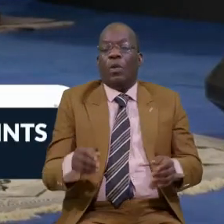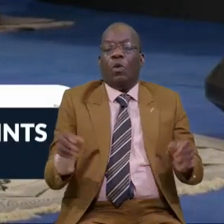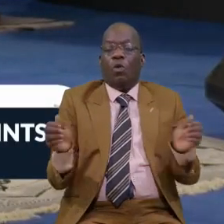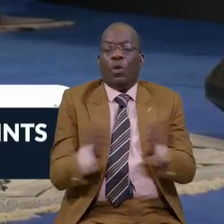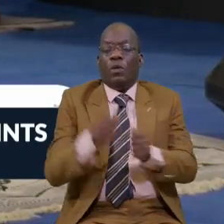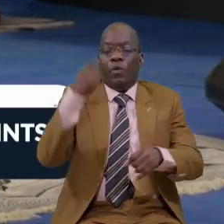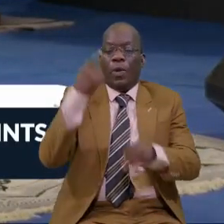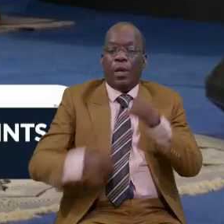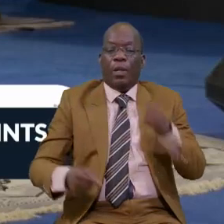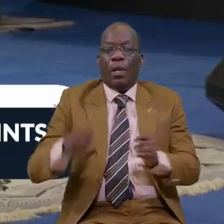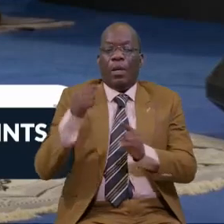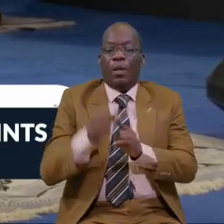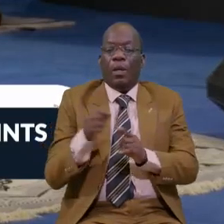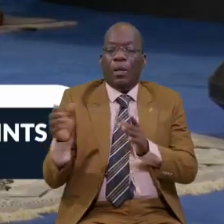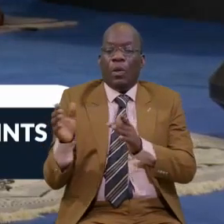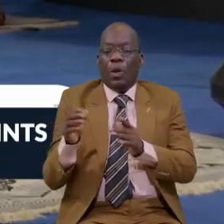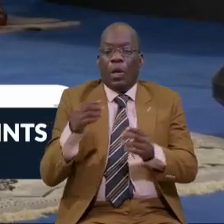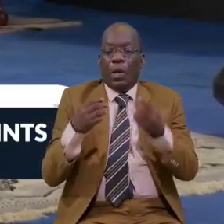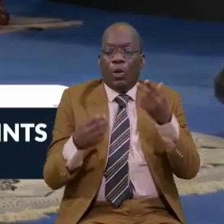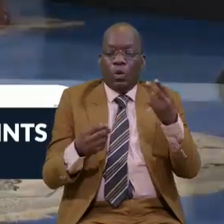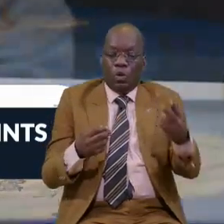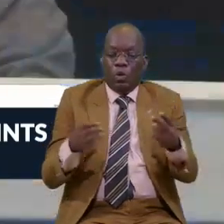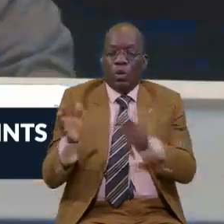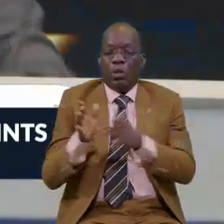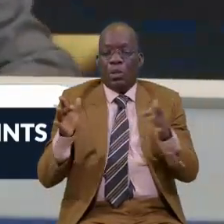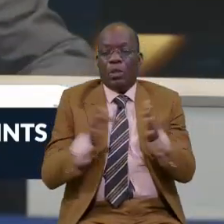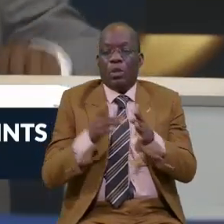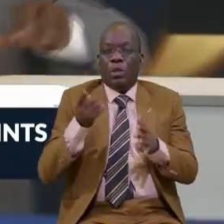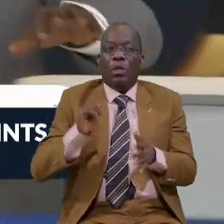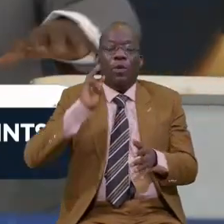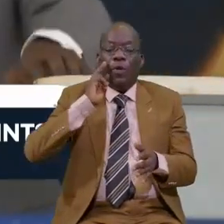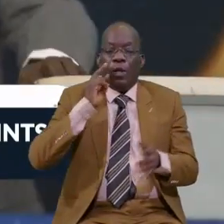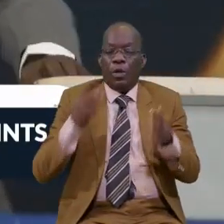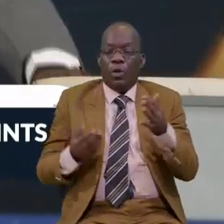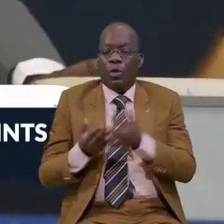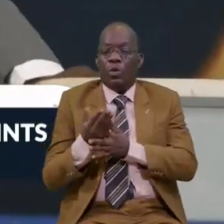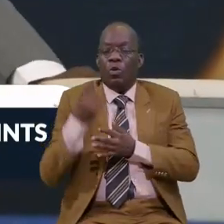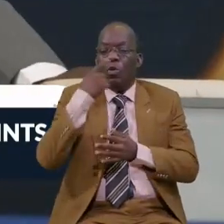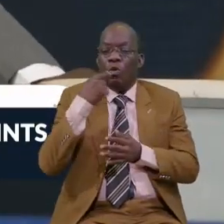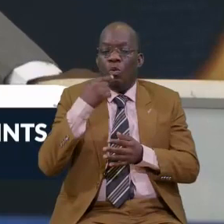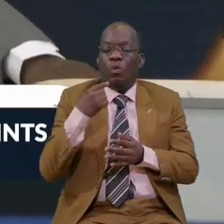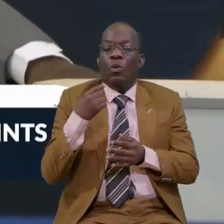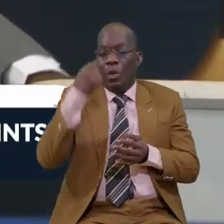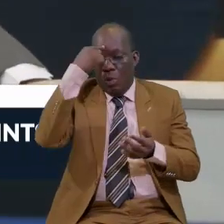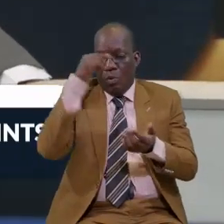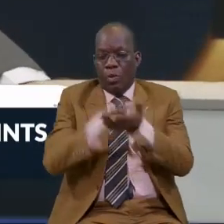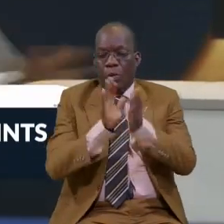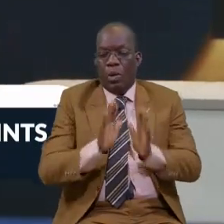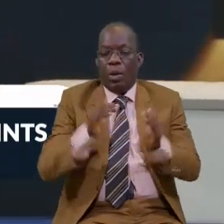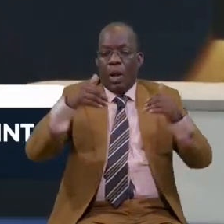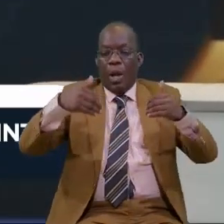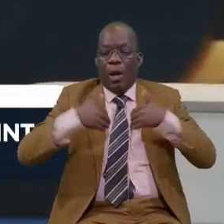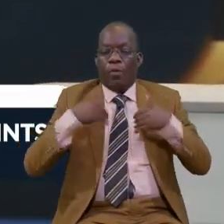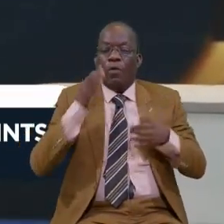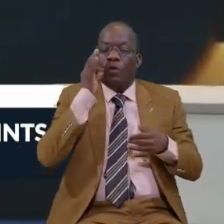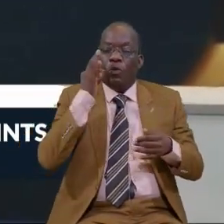the vine through whom saints bear fruit, the fruit of the